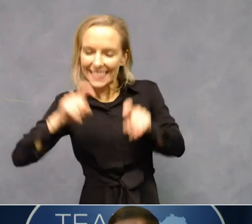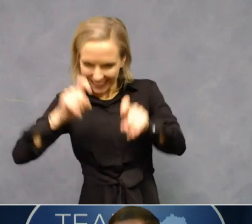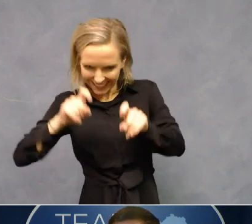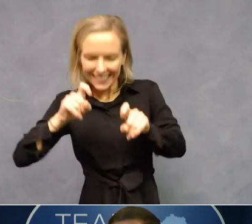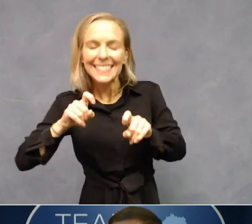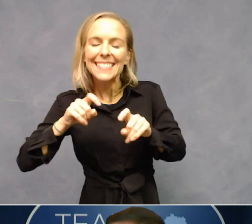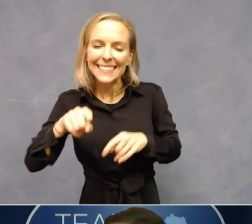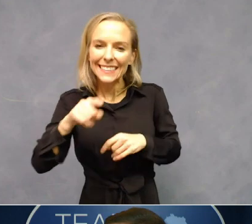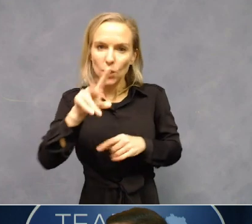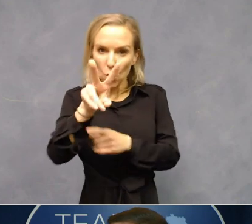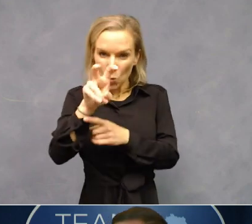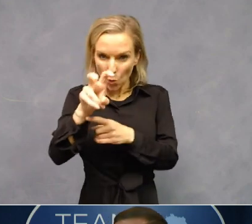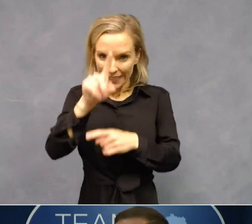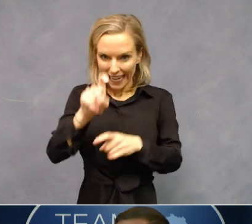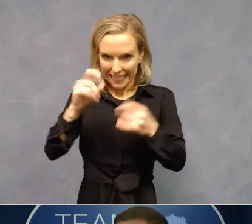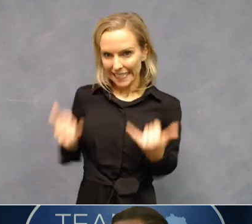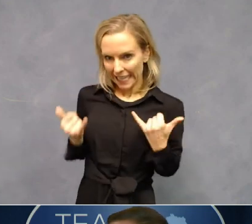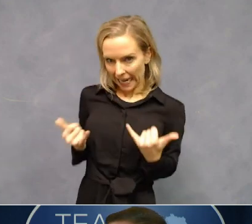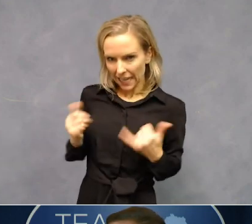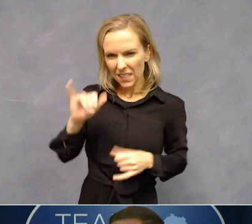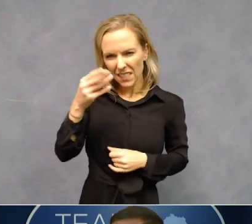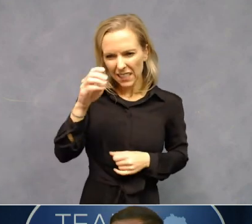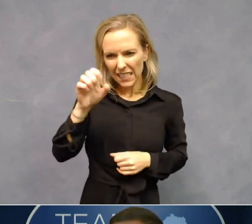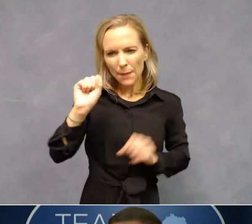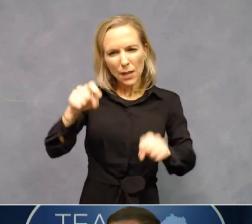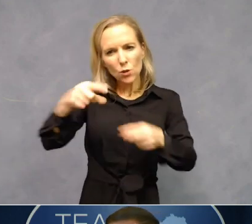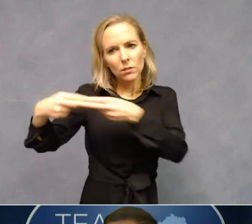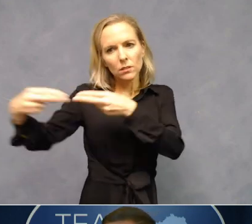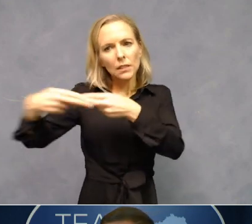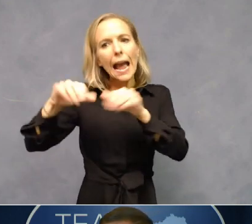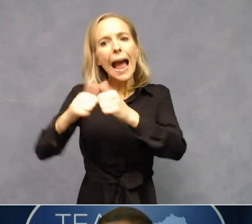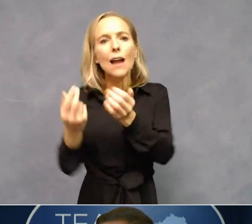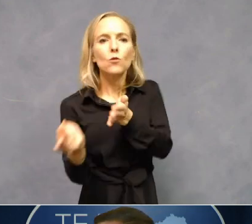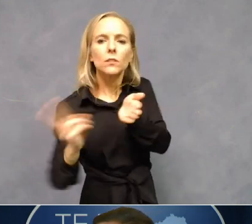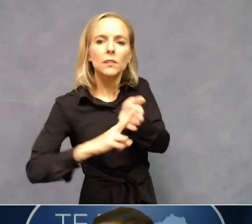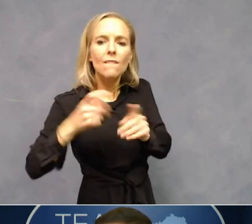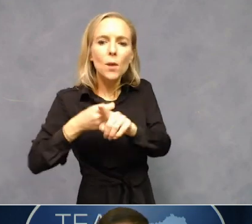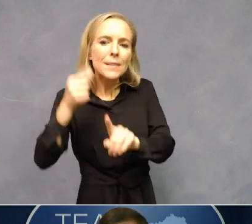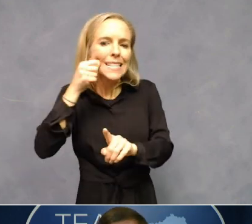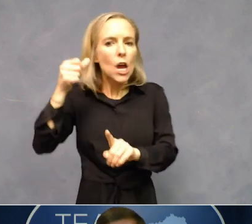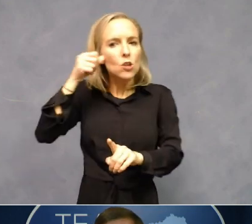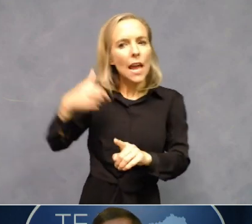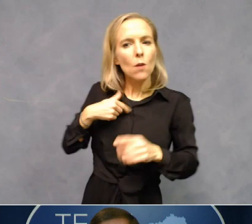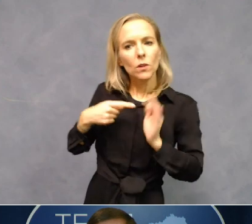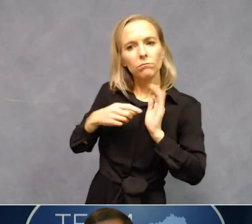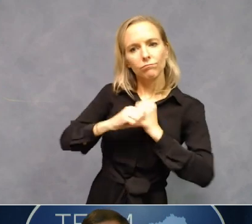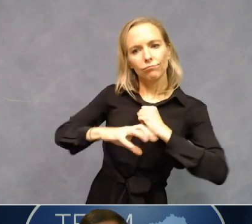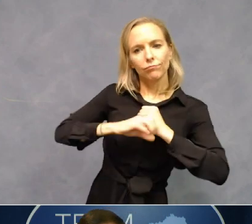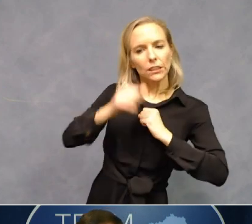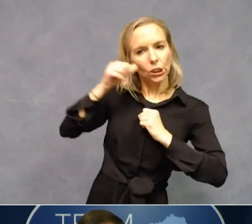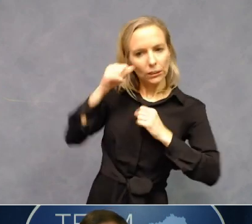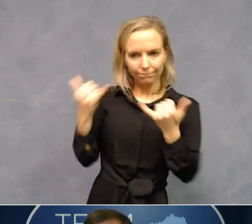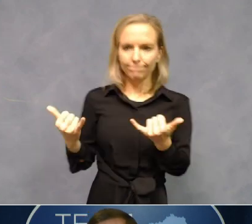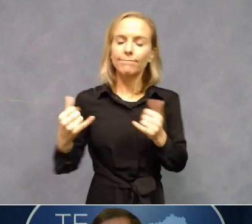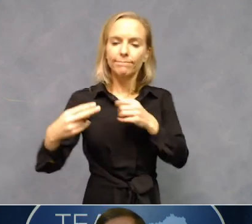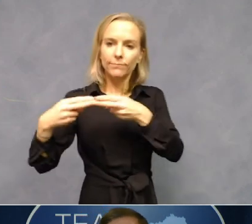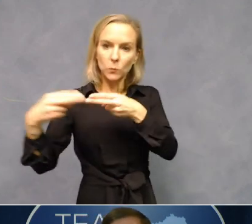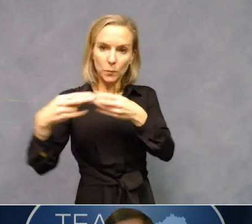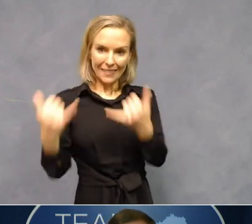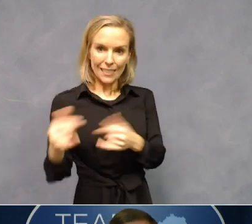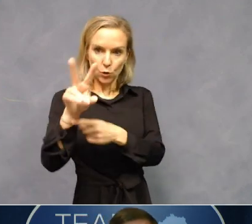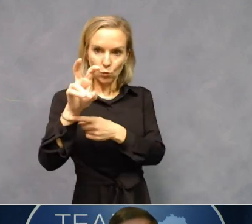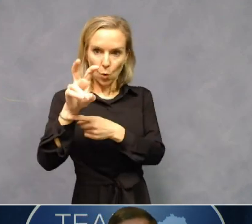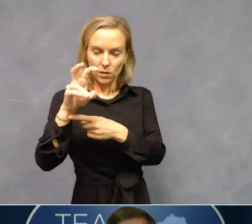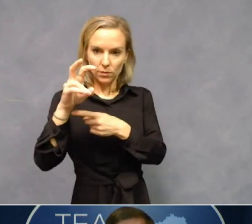those today. James, can you bring up how to sign up for that from yesterday? We've got 200 spots on that today. We've